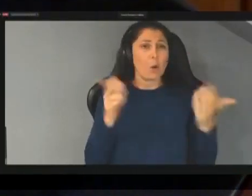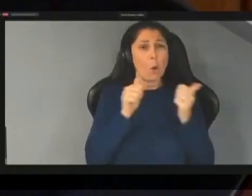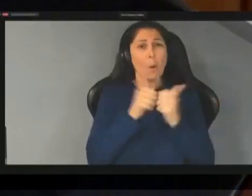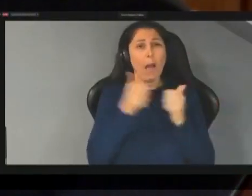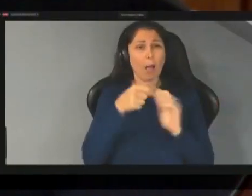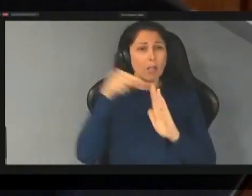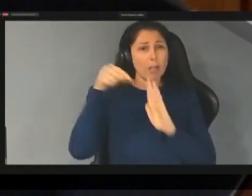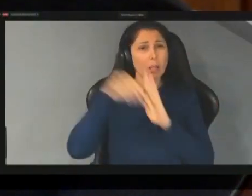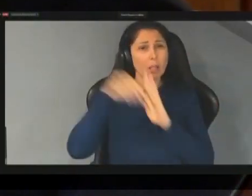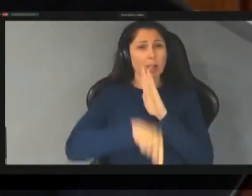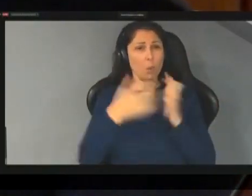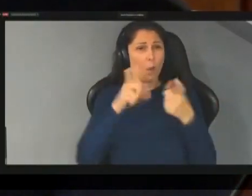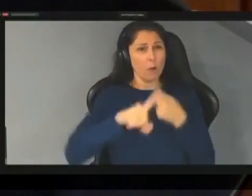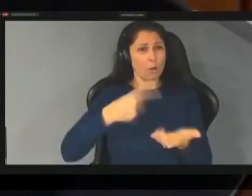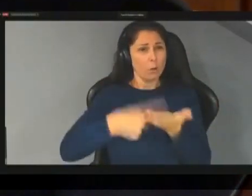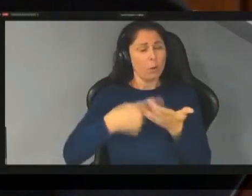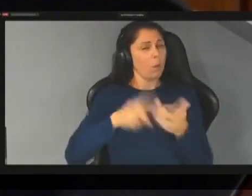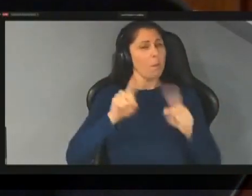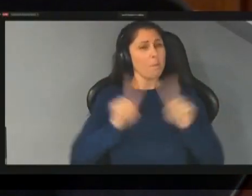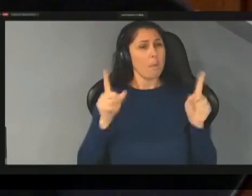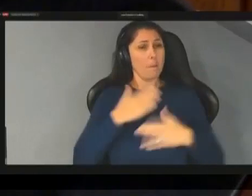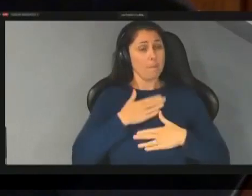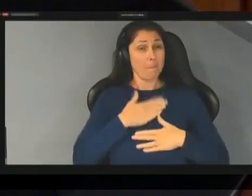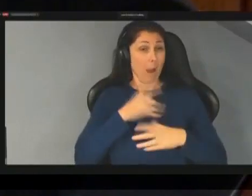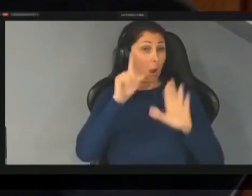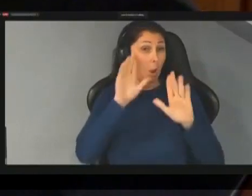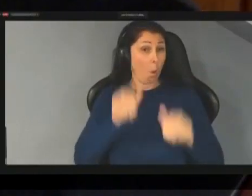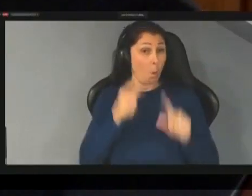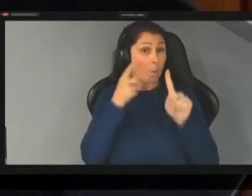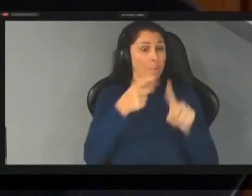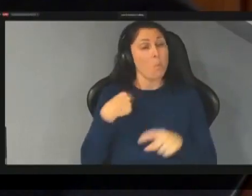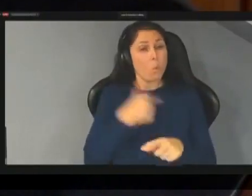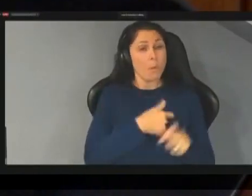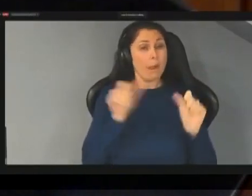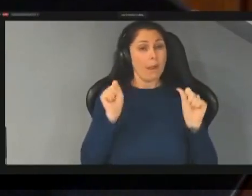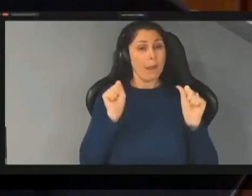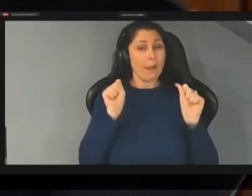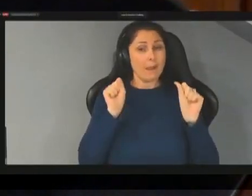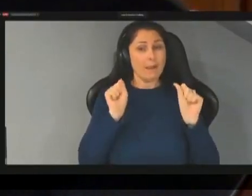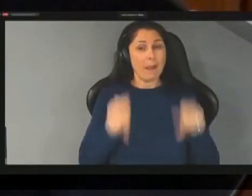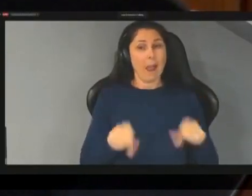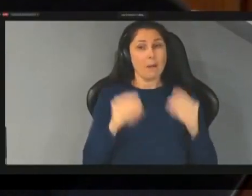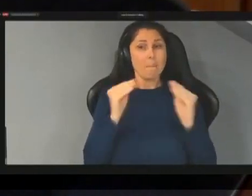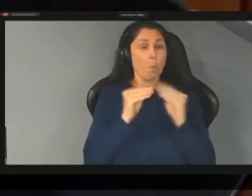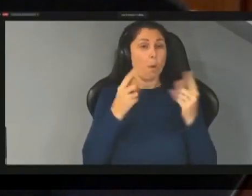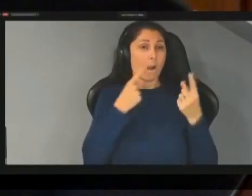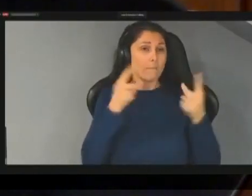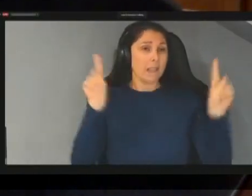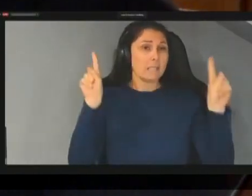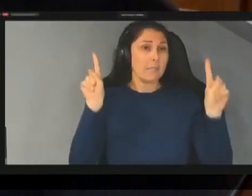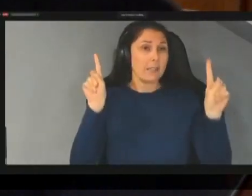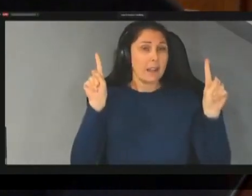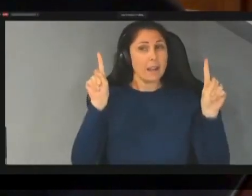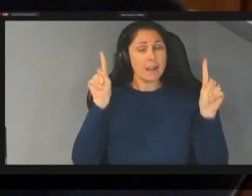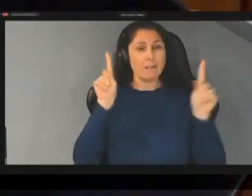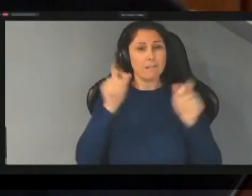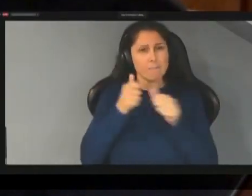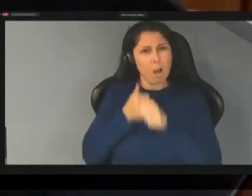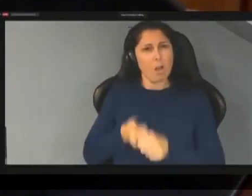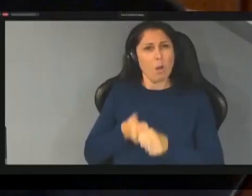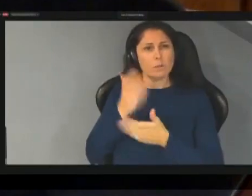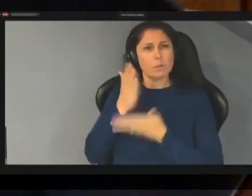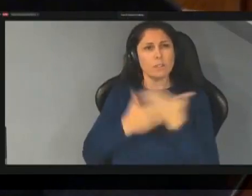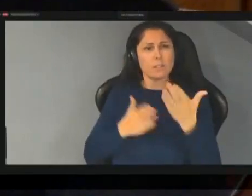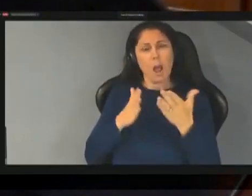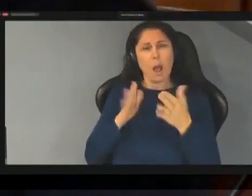the detail of the ordinance, but my hope is that we can more effectively follow some of the stated